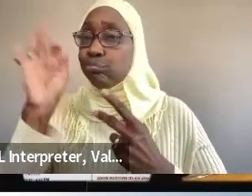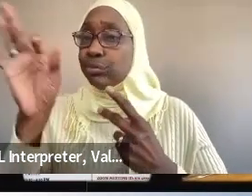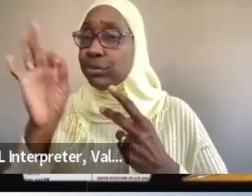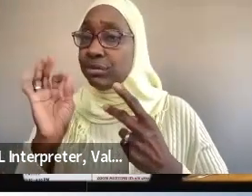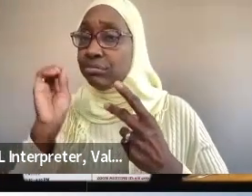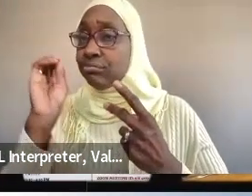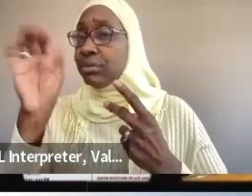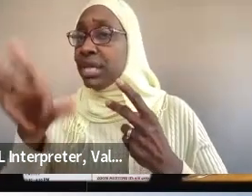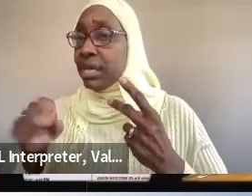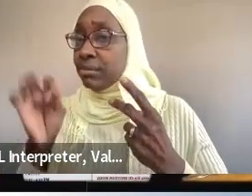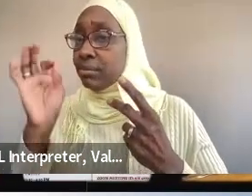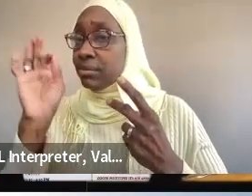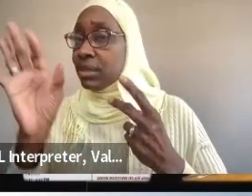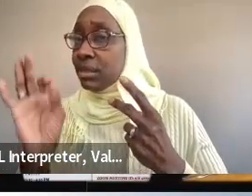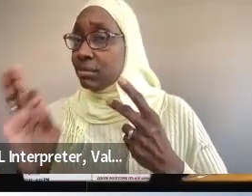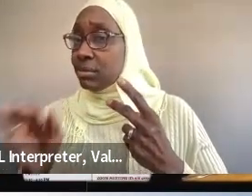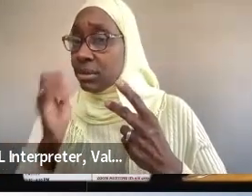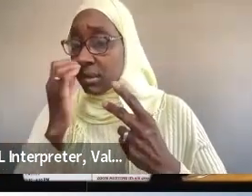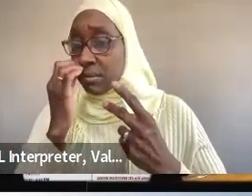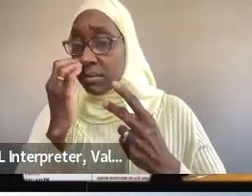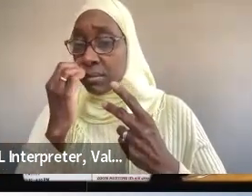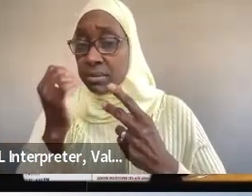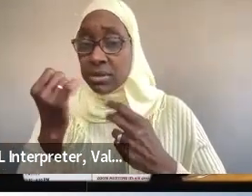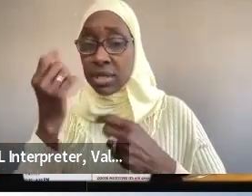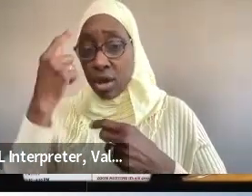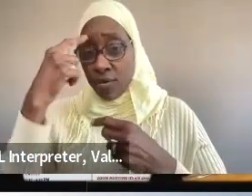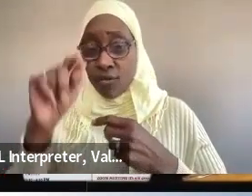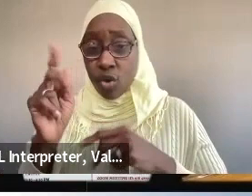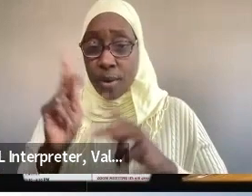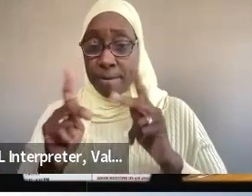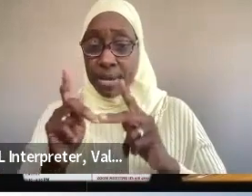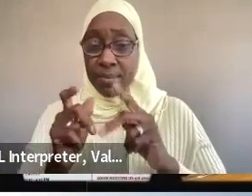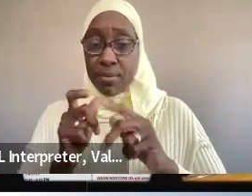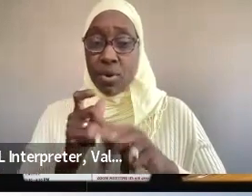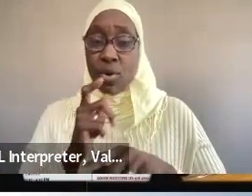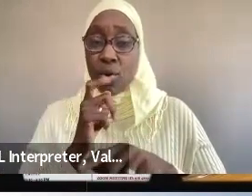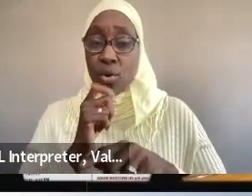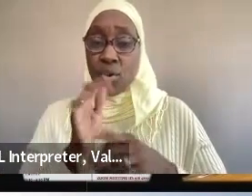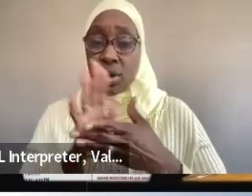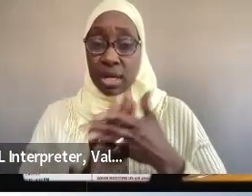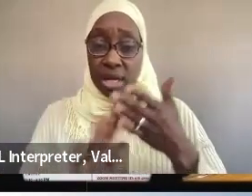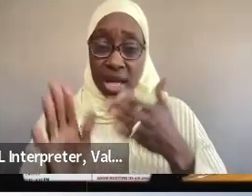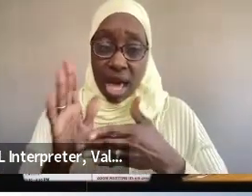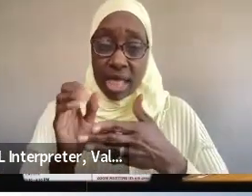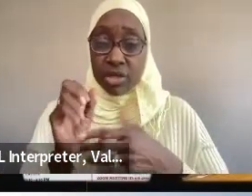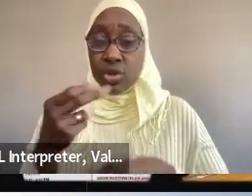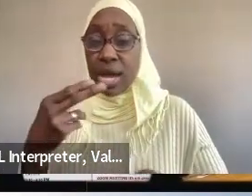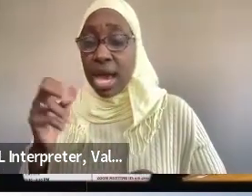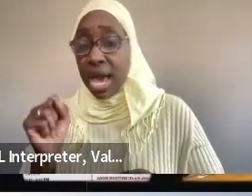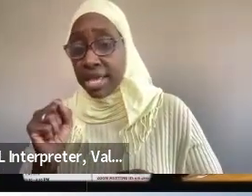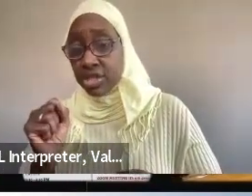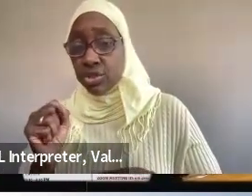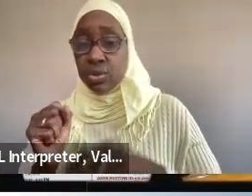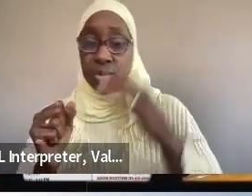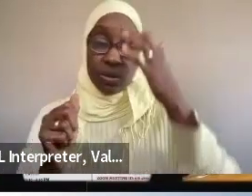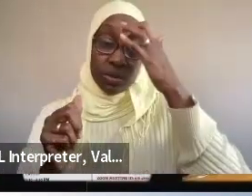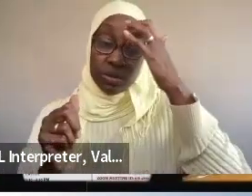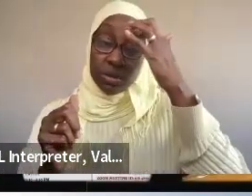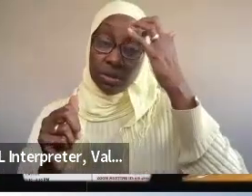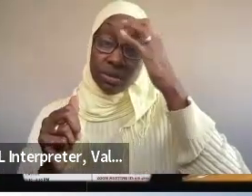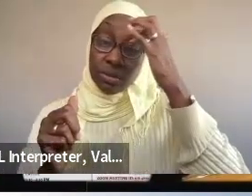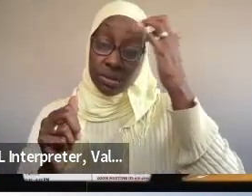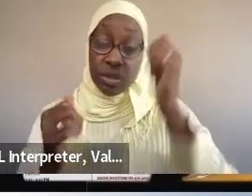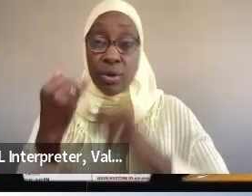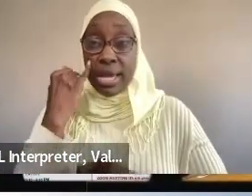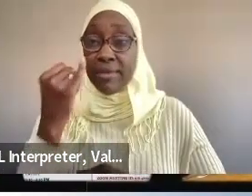even their high school or something like that. Or if folks aren't in higher ed per se, but